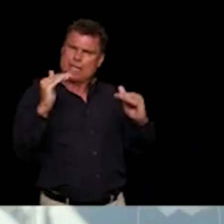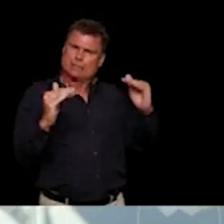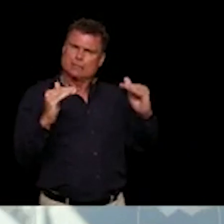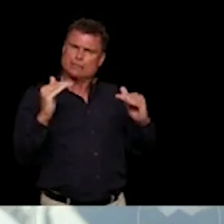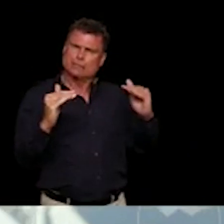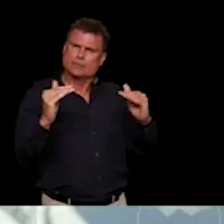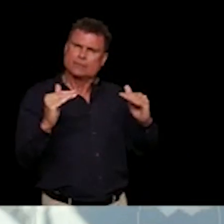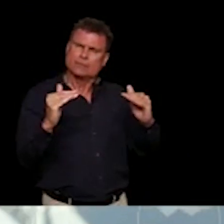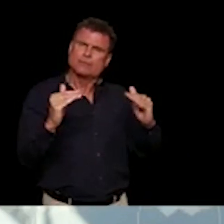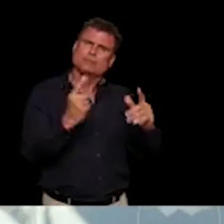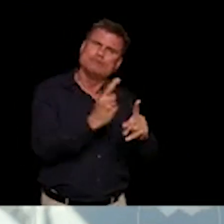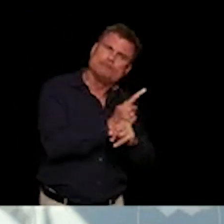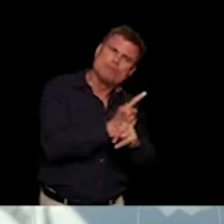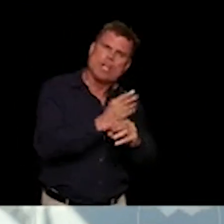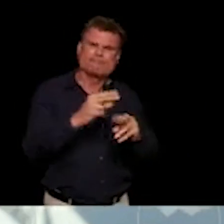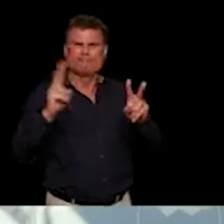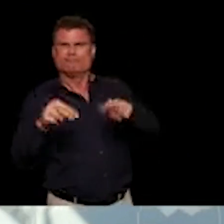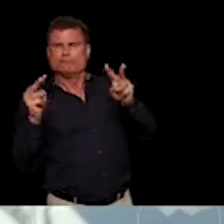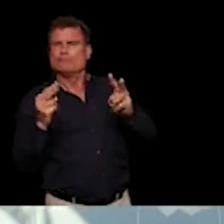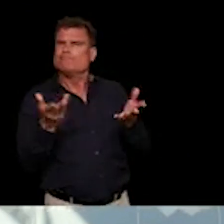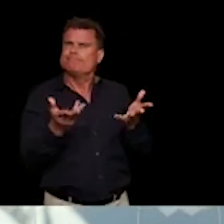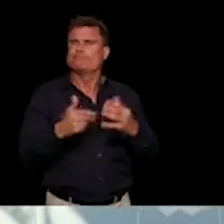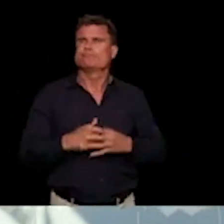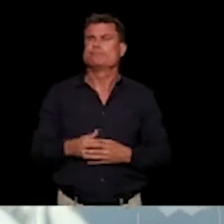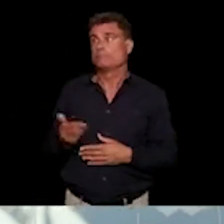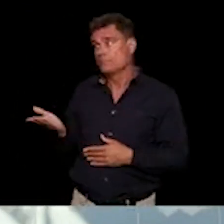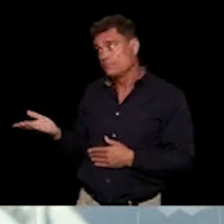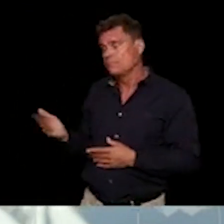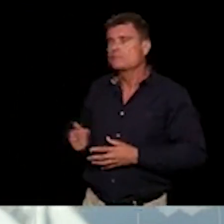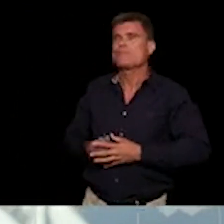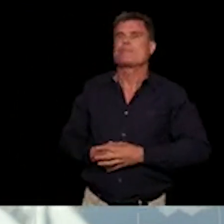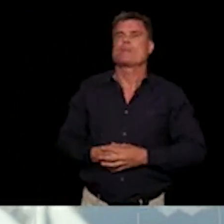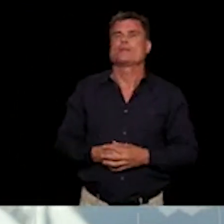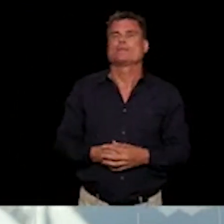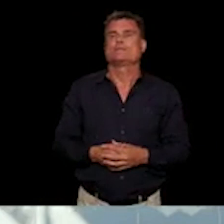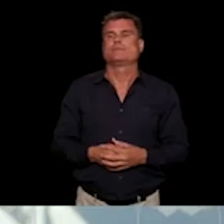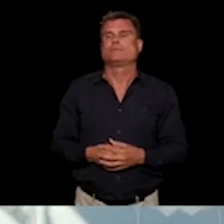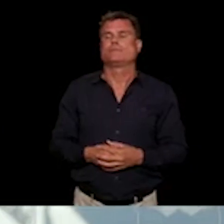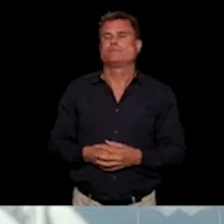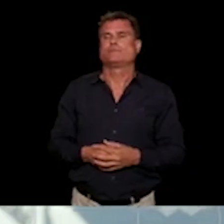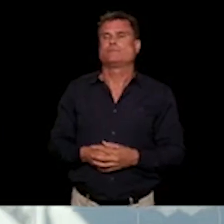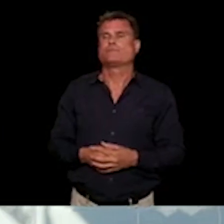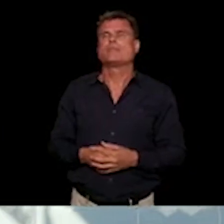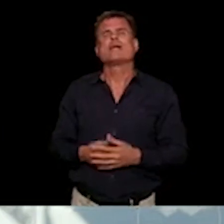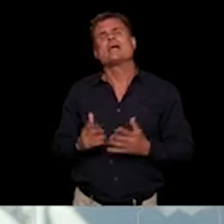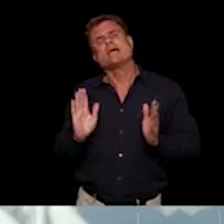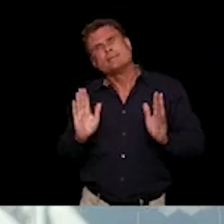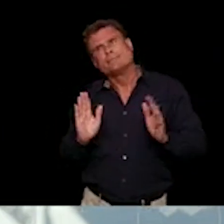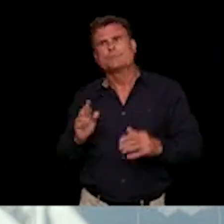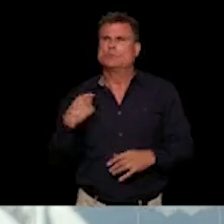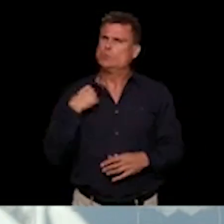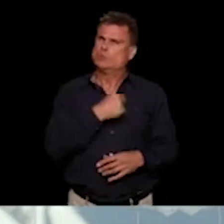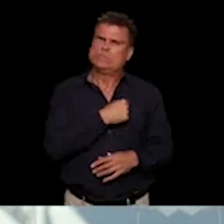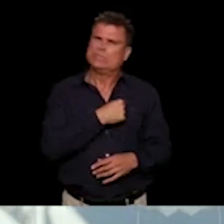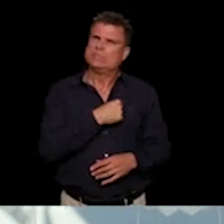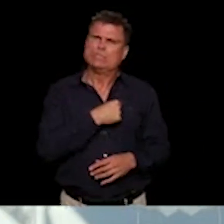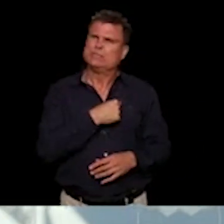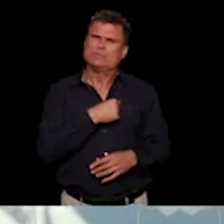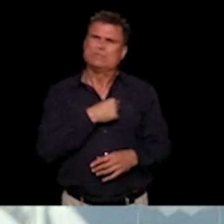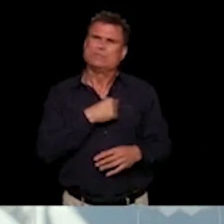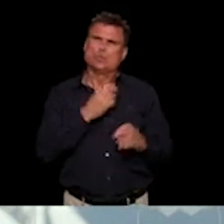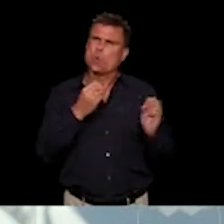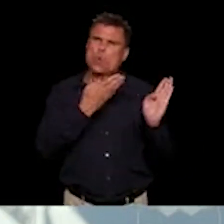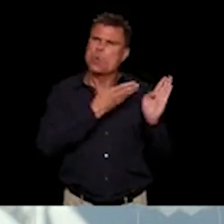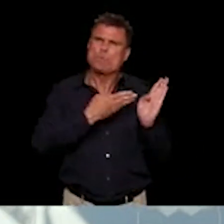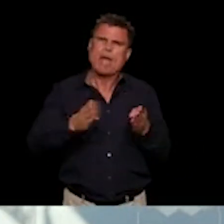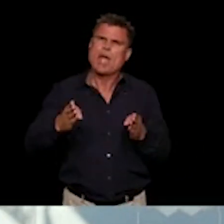Dr. Gustafson to speak to this because I think it's really important, that there will be no shaming of